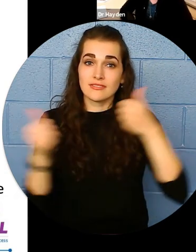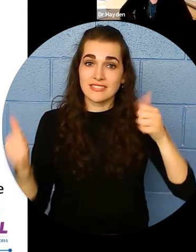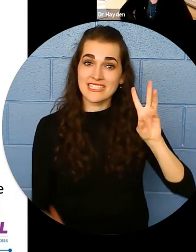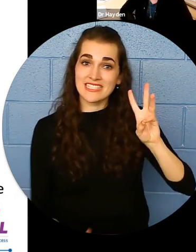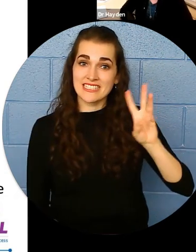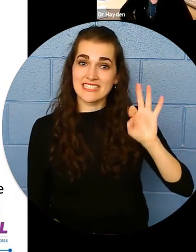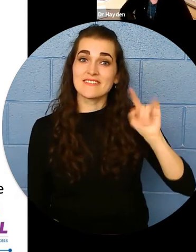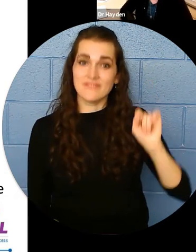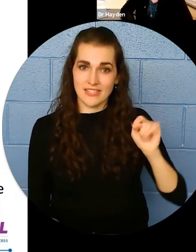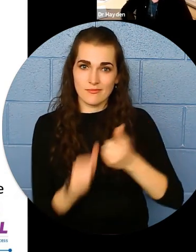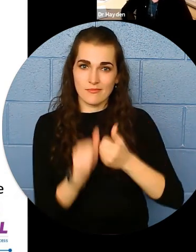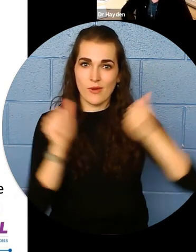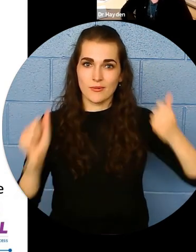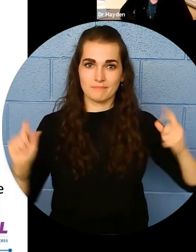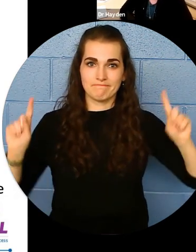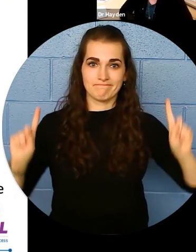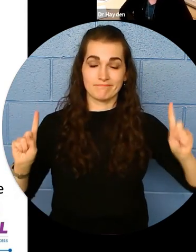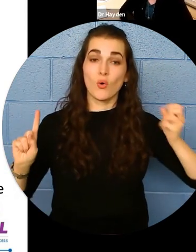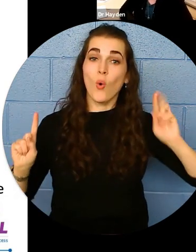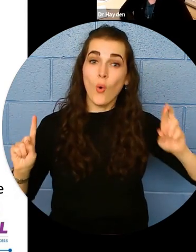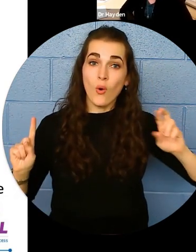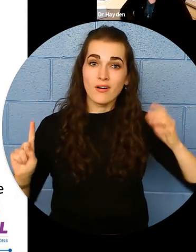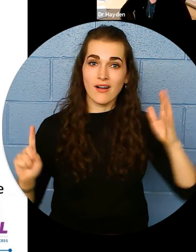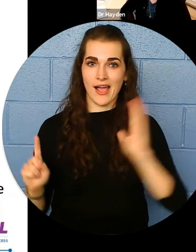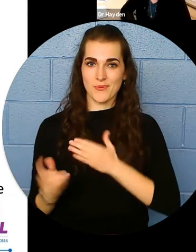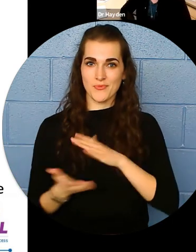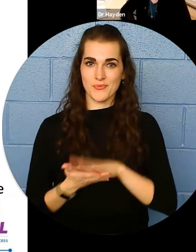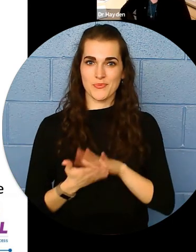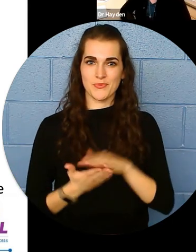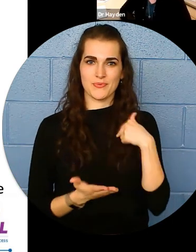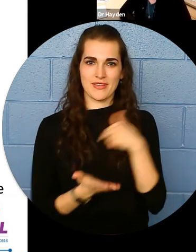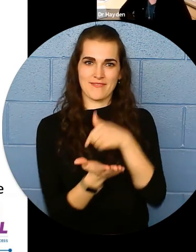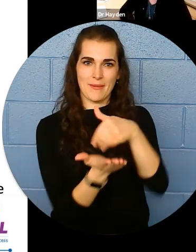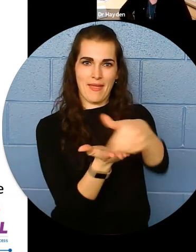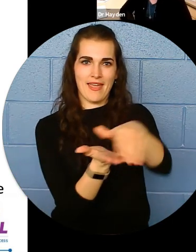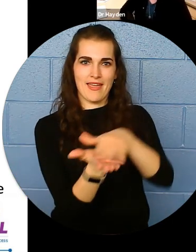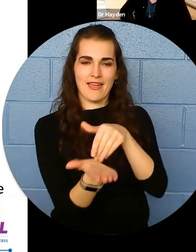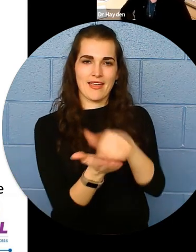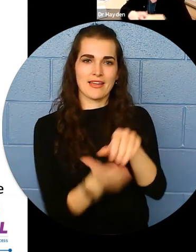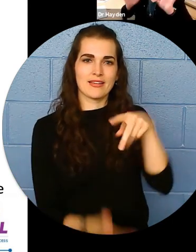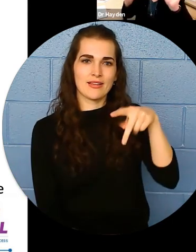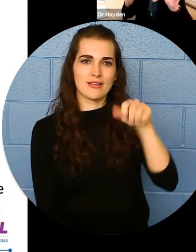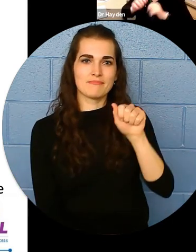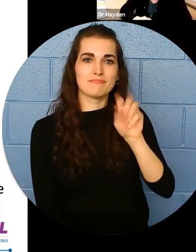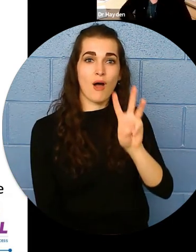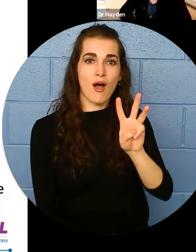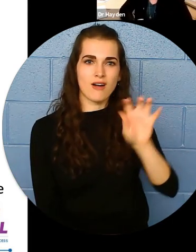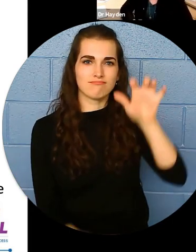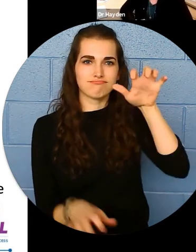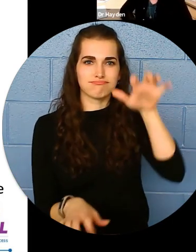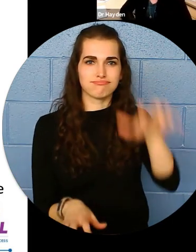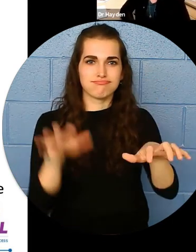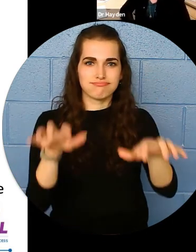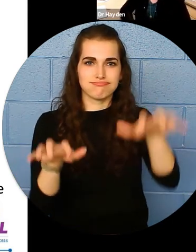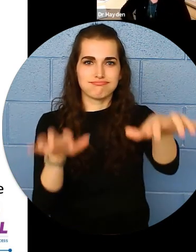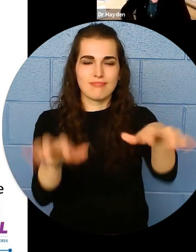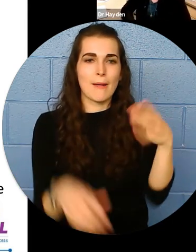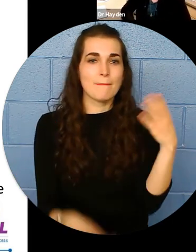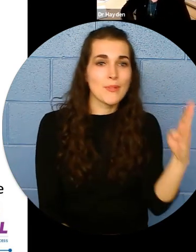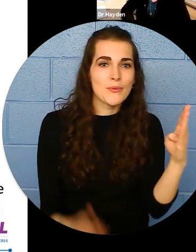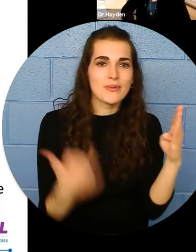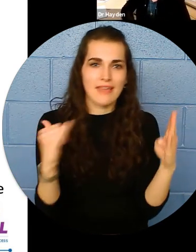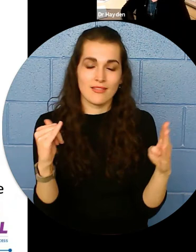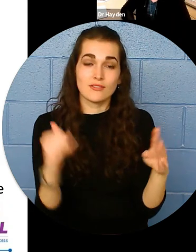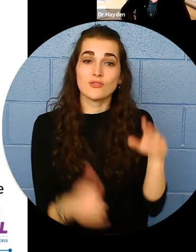6 feet apart. Or as you can see on our hallways, when you saw the other video, pause. So Mr.